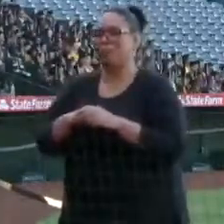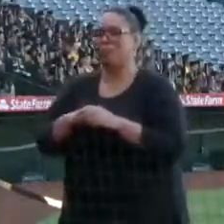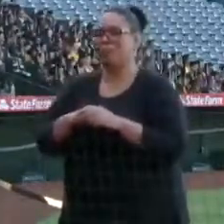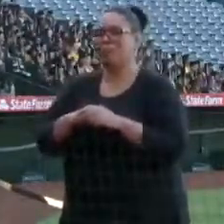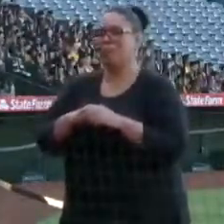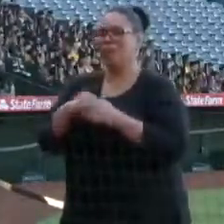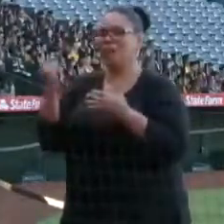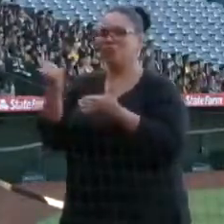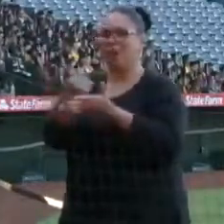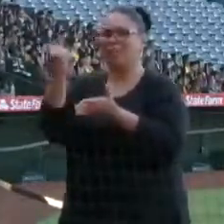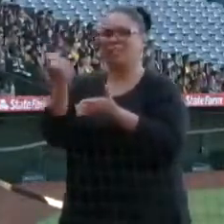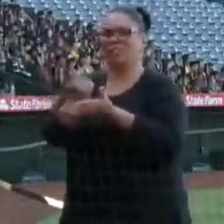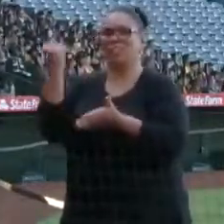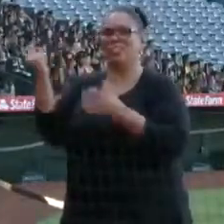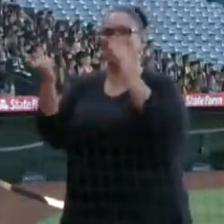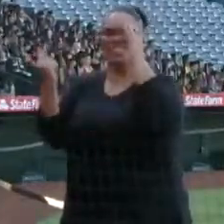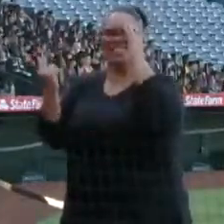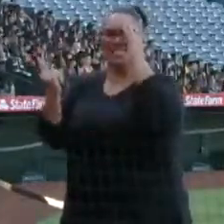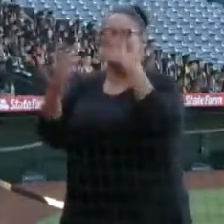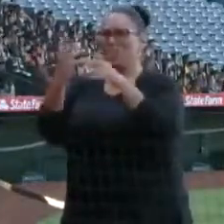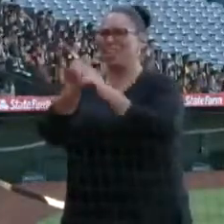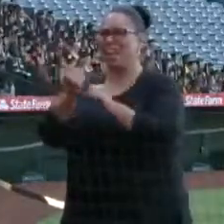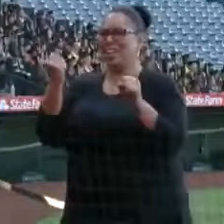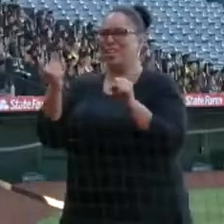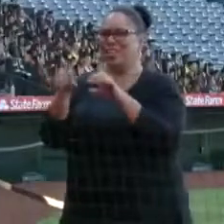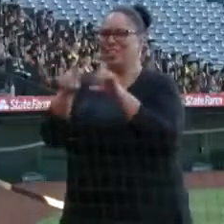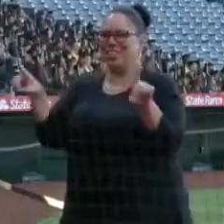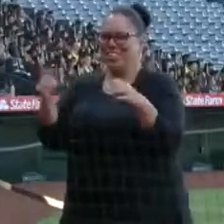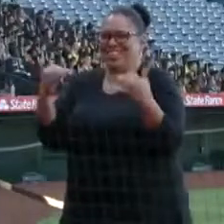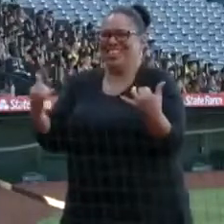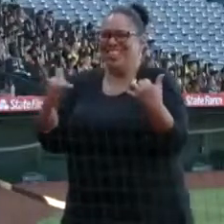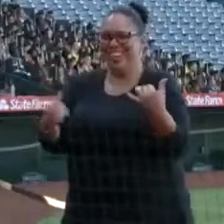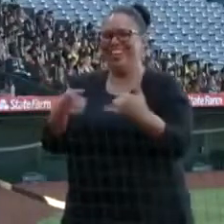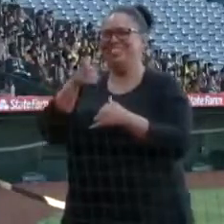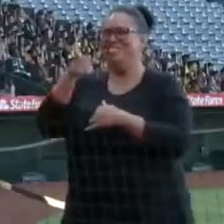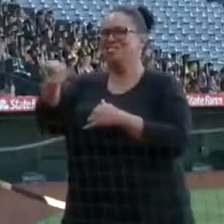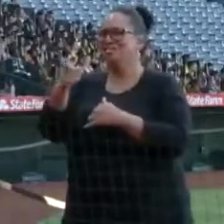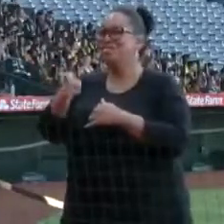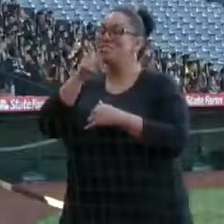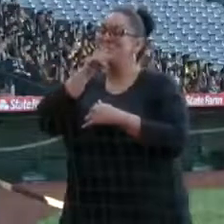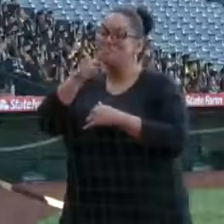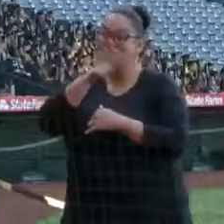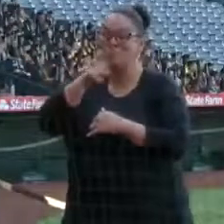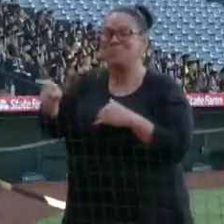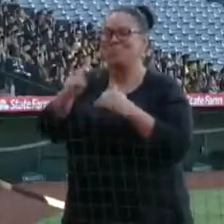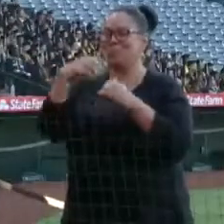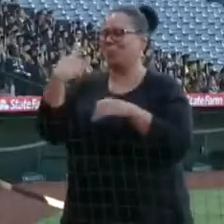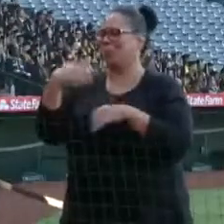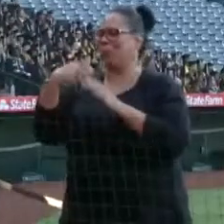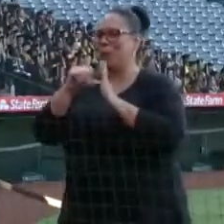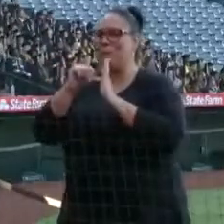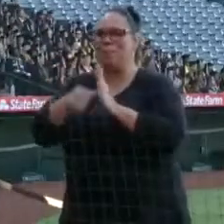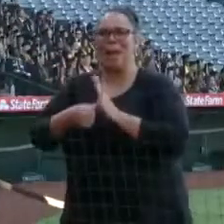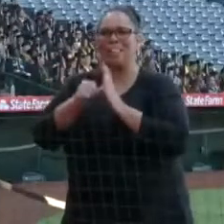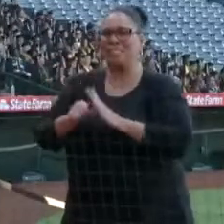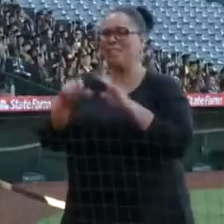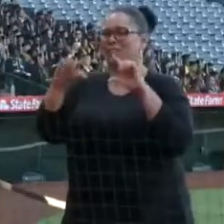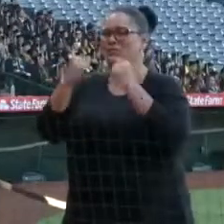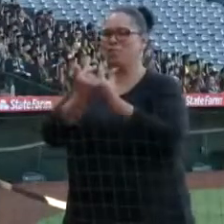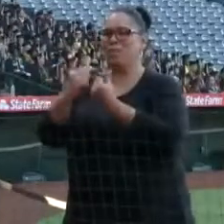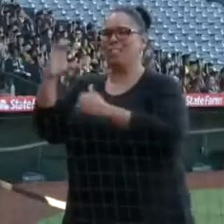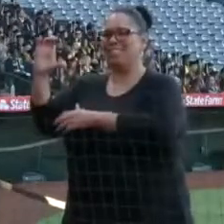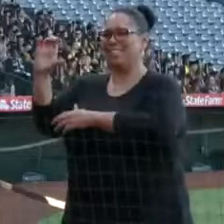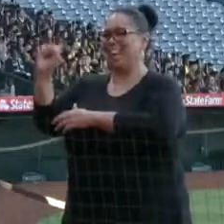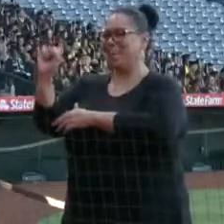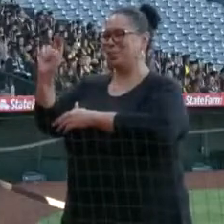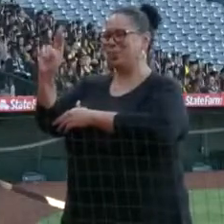Graduates, as you receive your degrees today, you become part of a truly impressive group, the CSULB